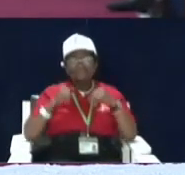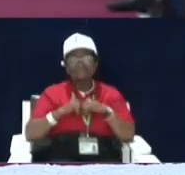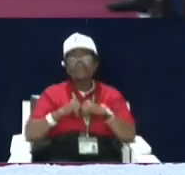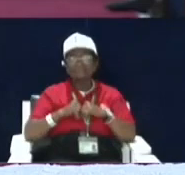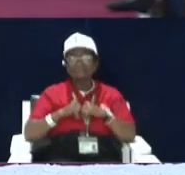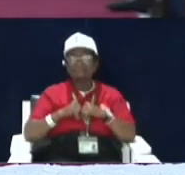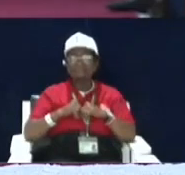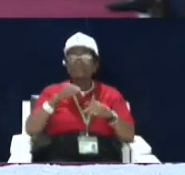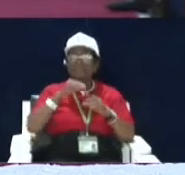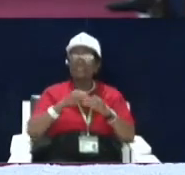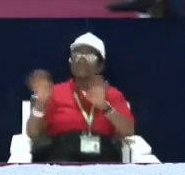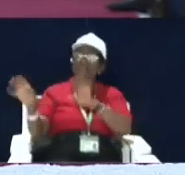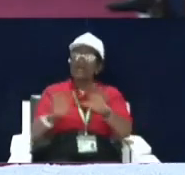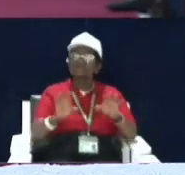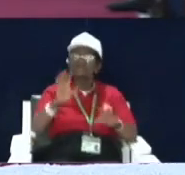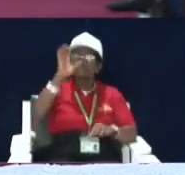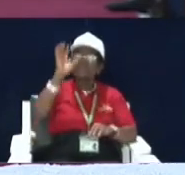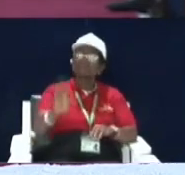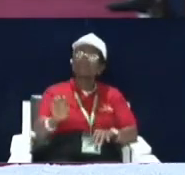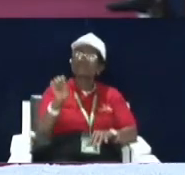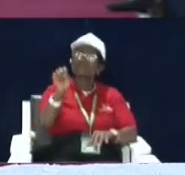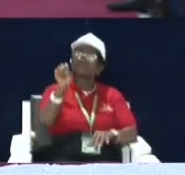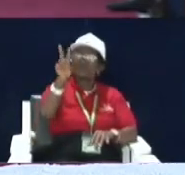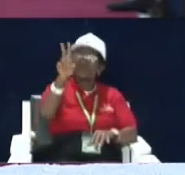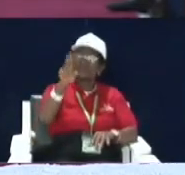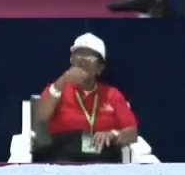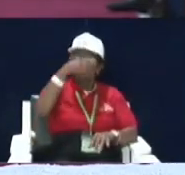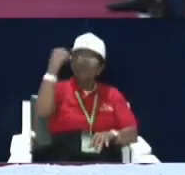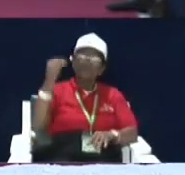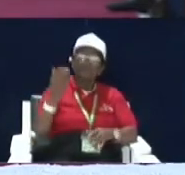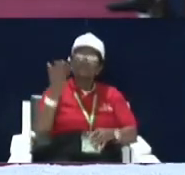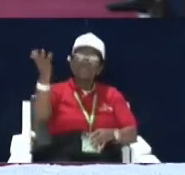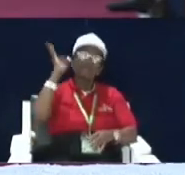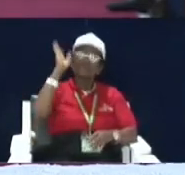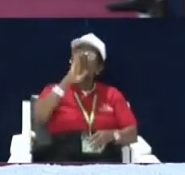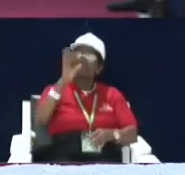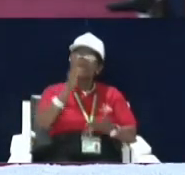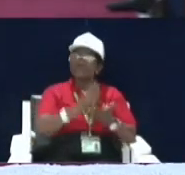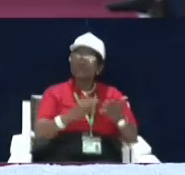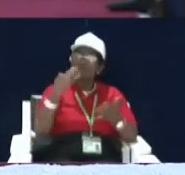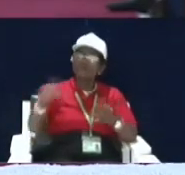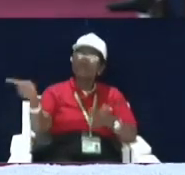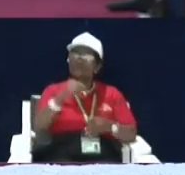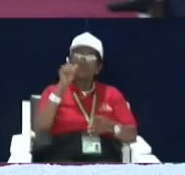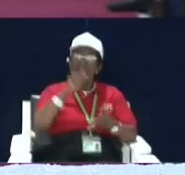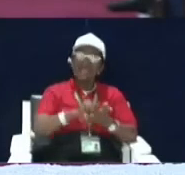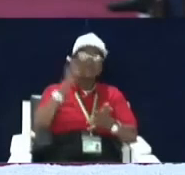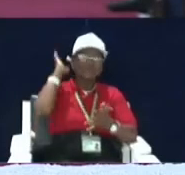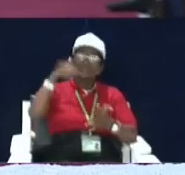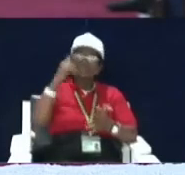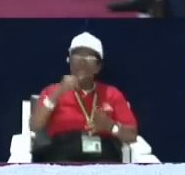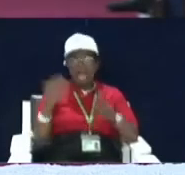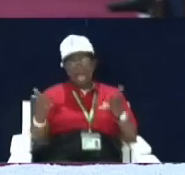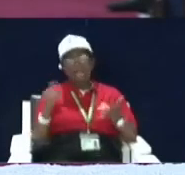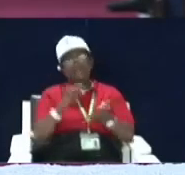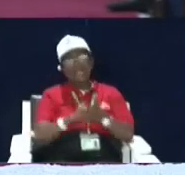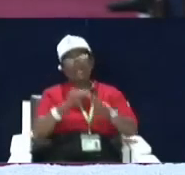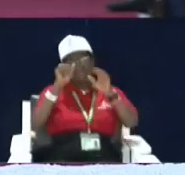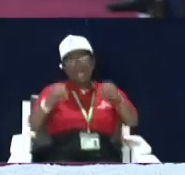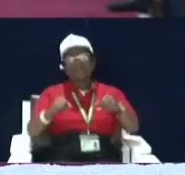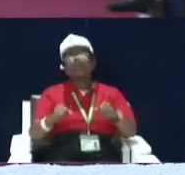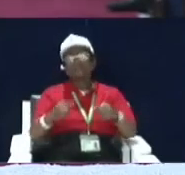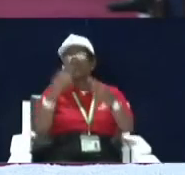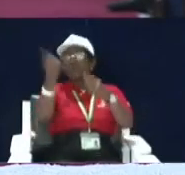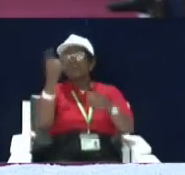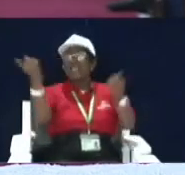In Acts chapter 12, because there'll be some of you who say, that can only happen in the Old Testament. It can't happen in the